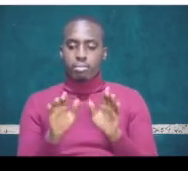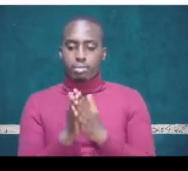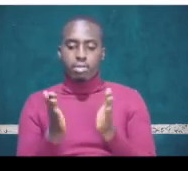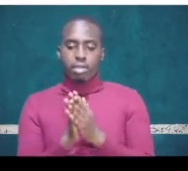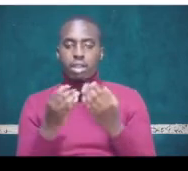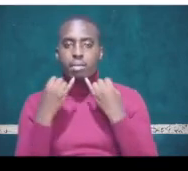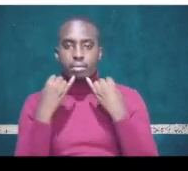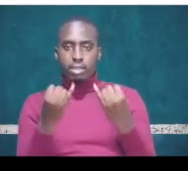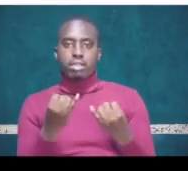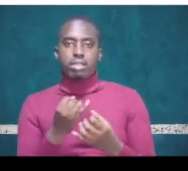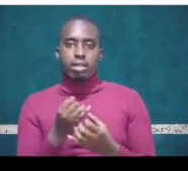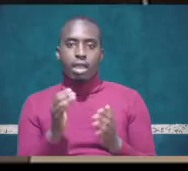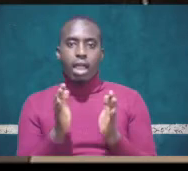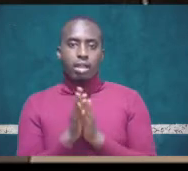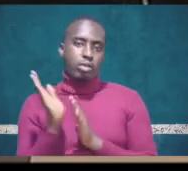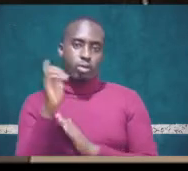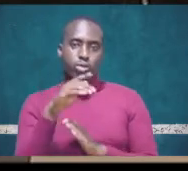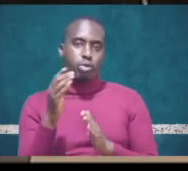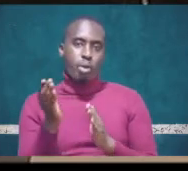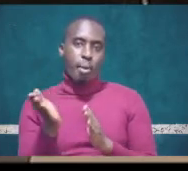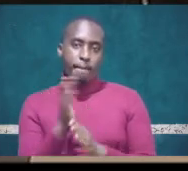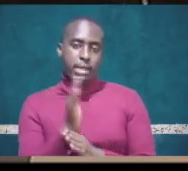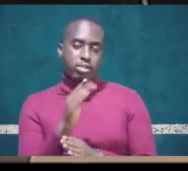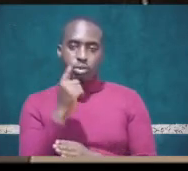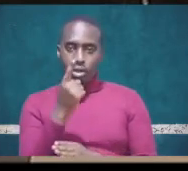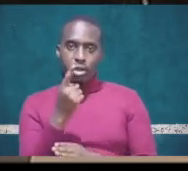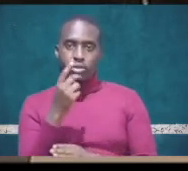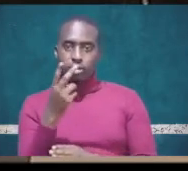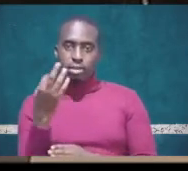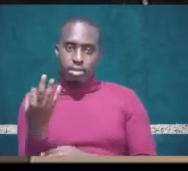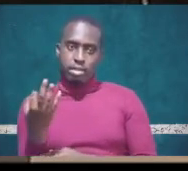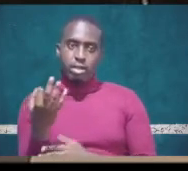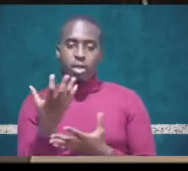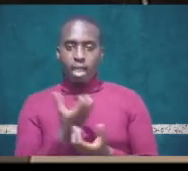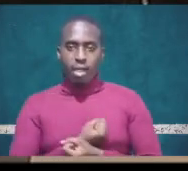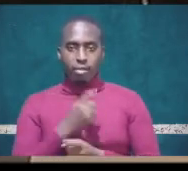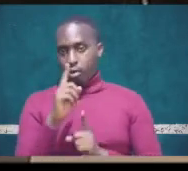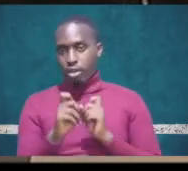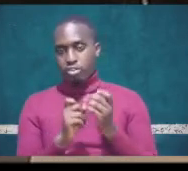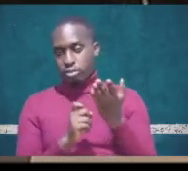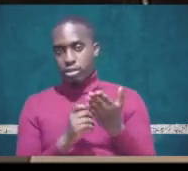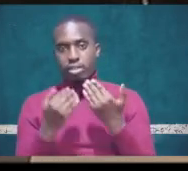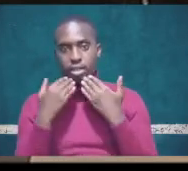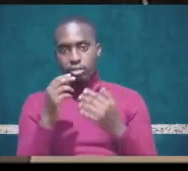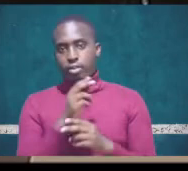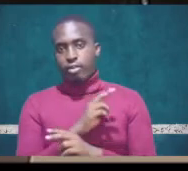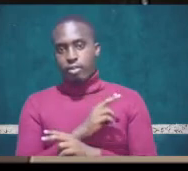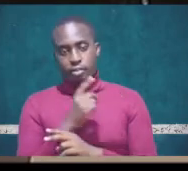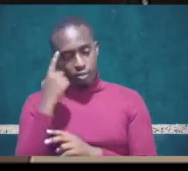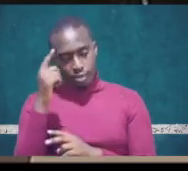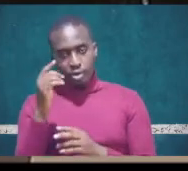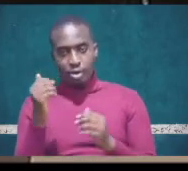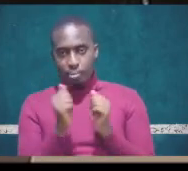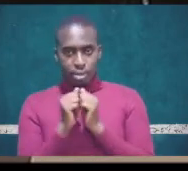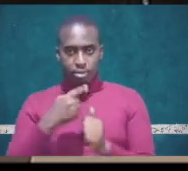told you. And go to page 123. You have the questions. Thank you for being